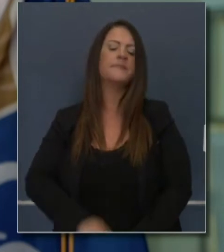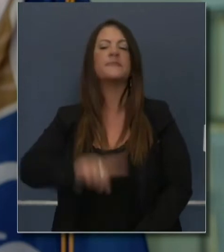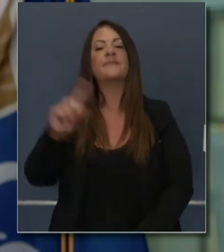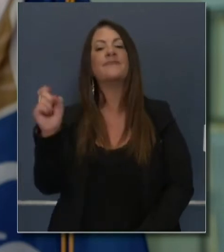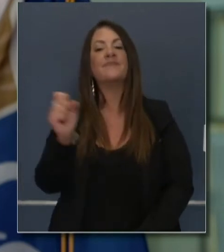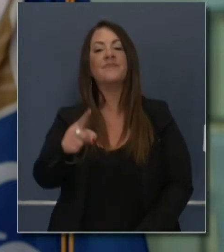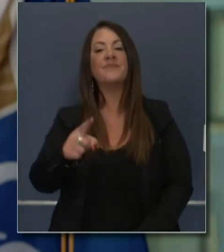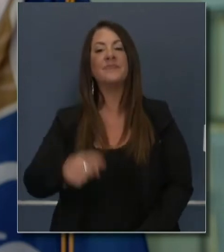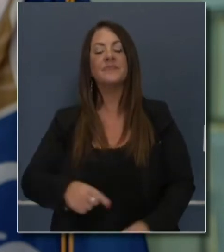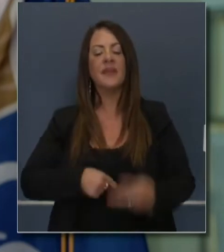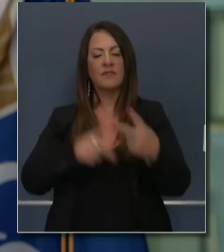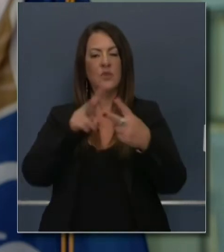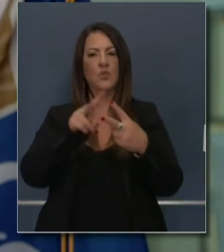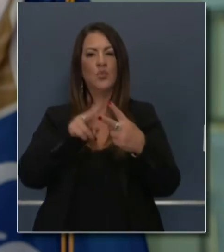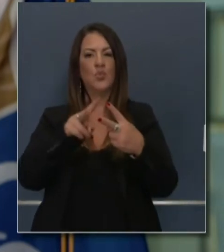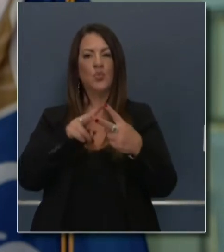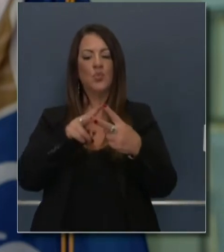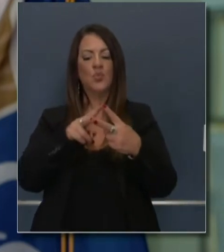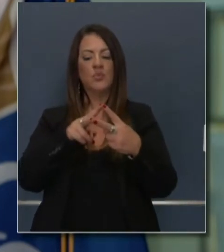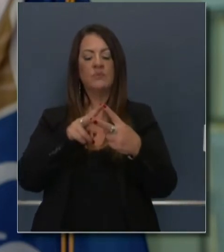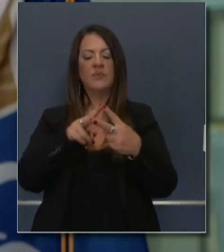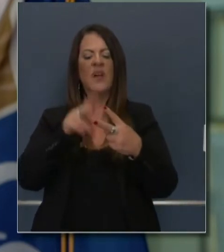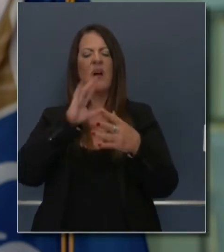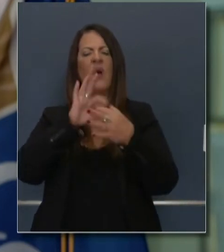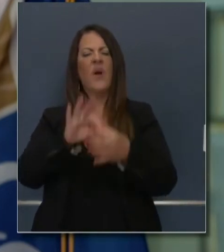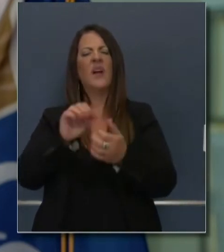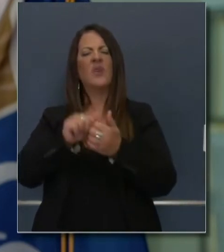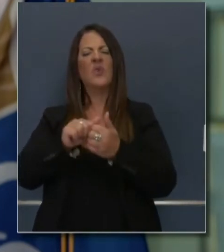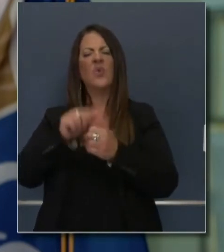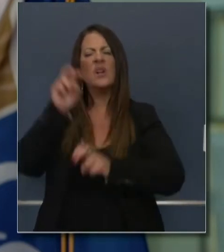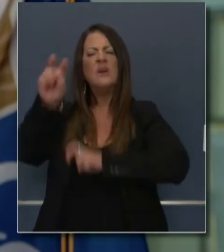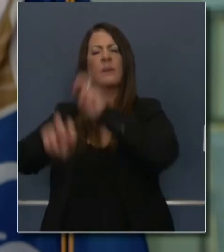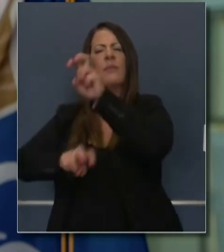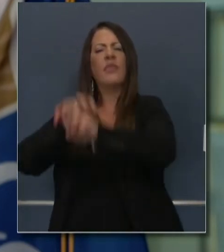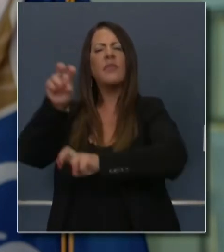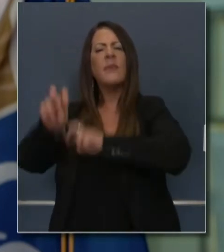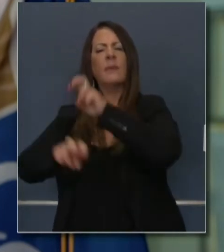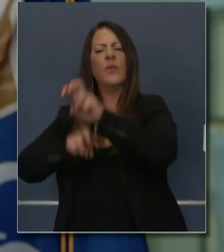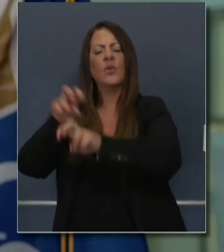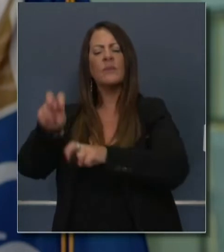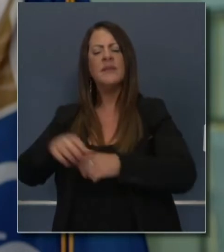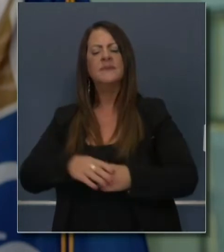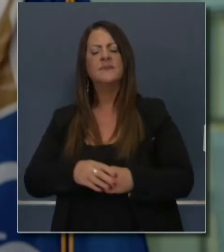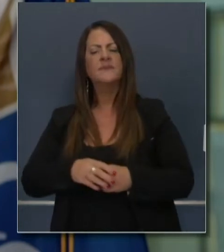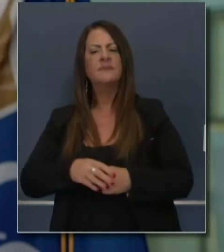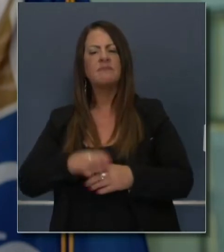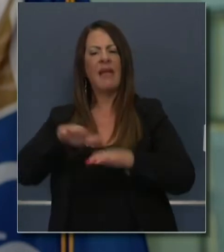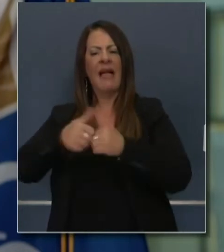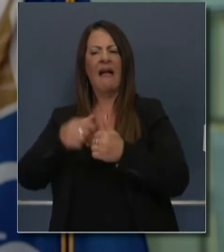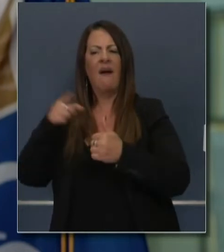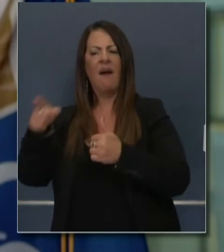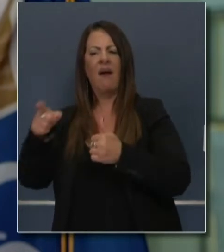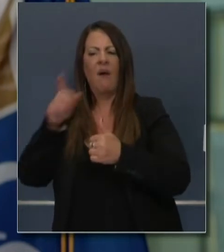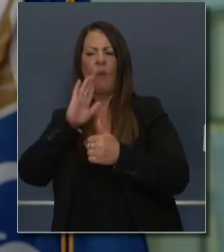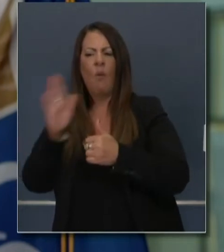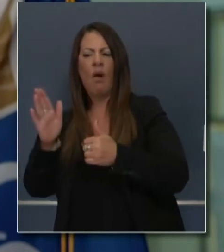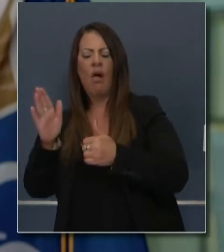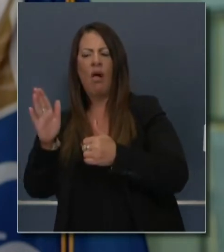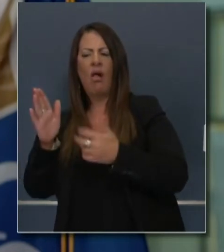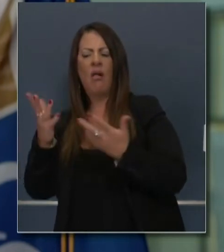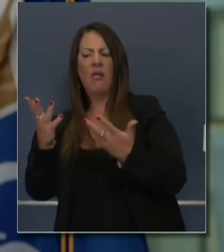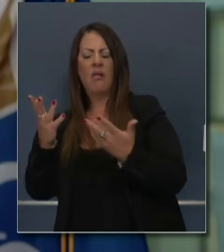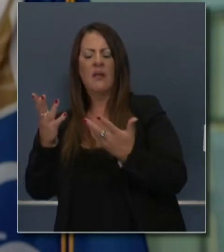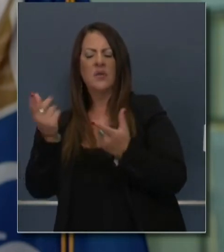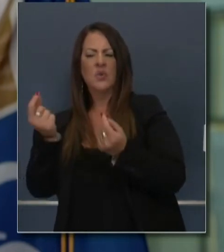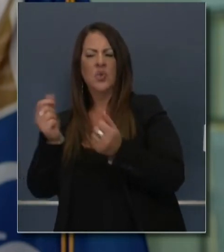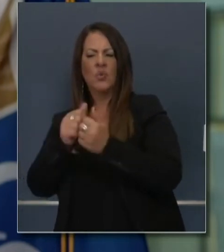I had two questions related to theme parks. First, how do theme parks fit into the new four-tier plan? Do you envision